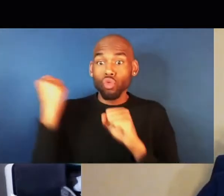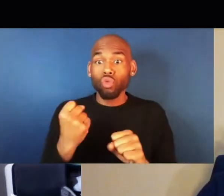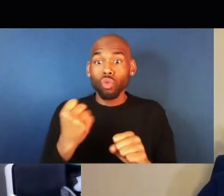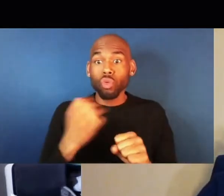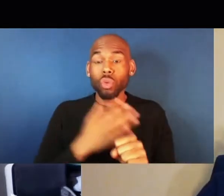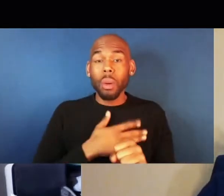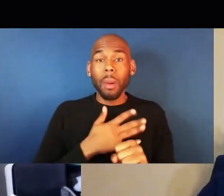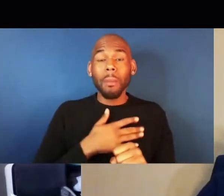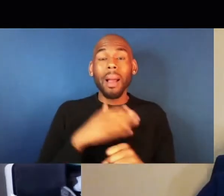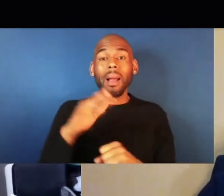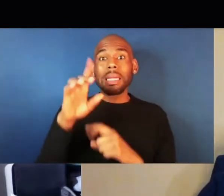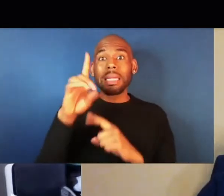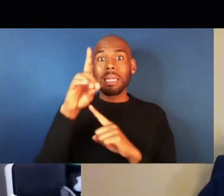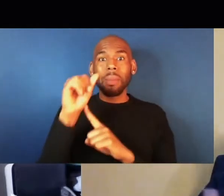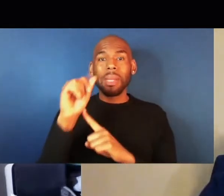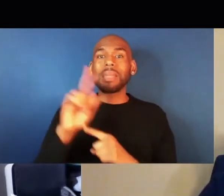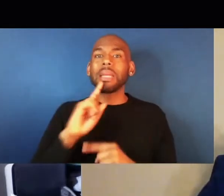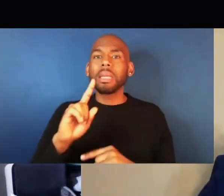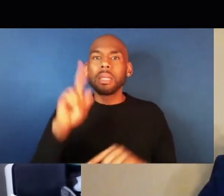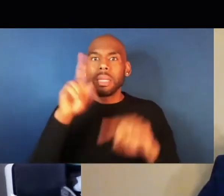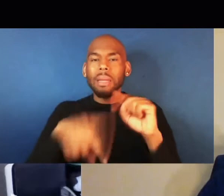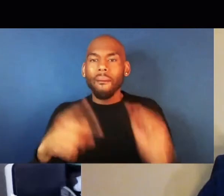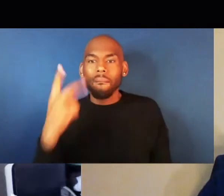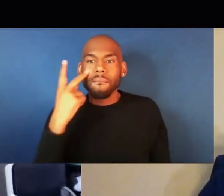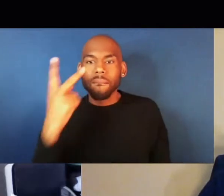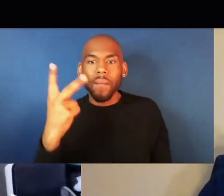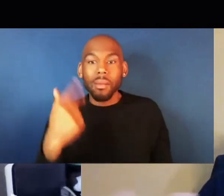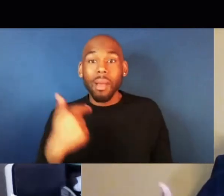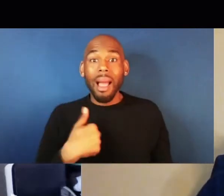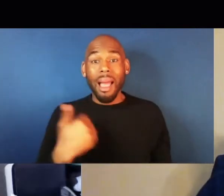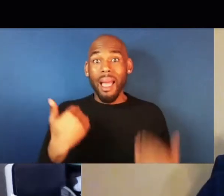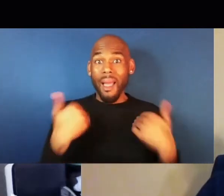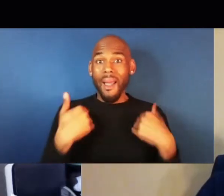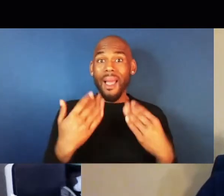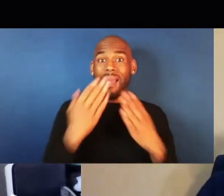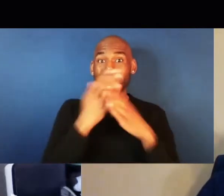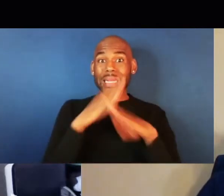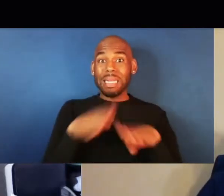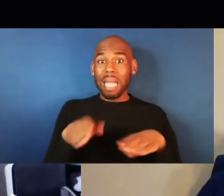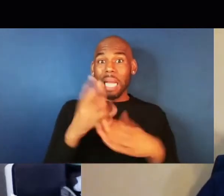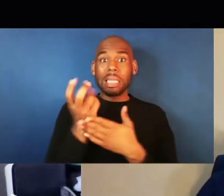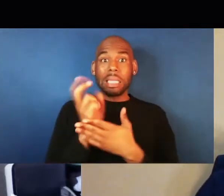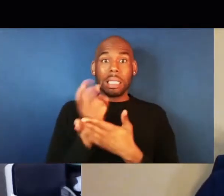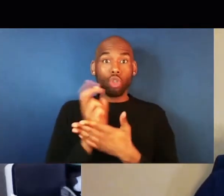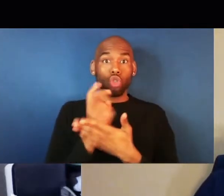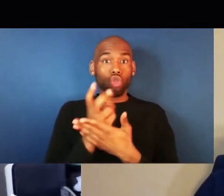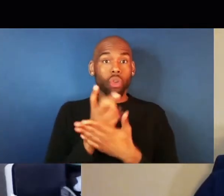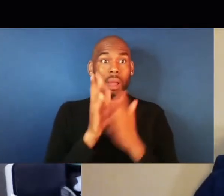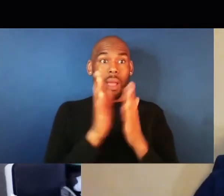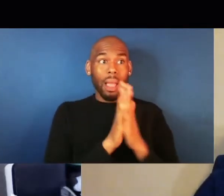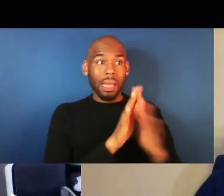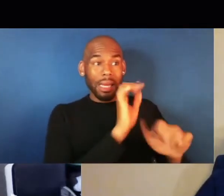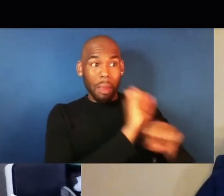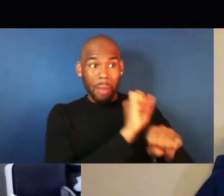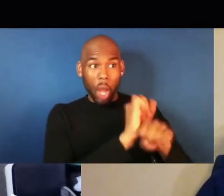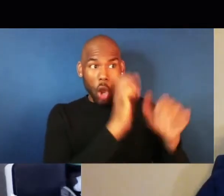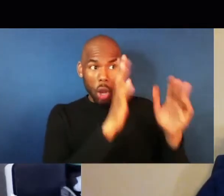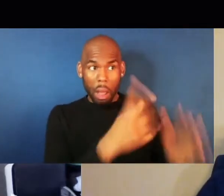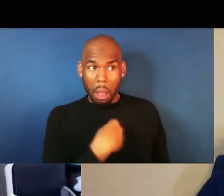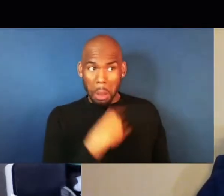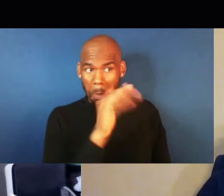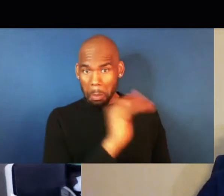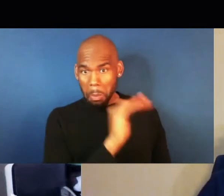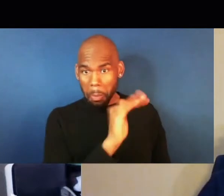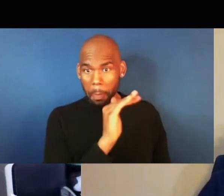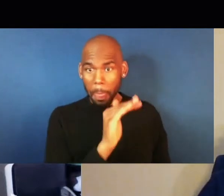so strongly because my disability is invisible and I have silent seizures. And when I asked the